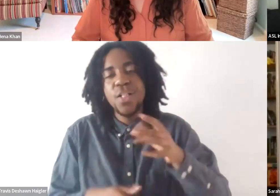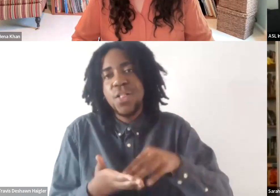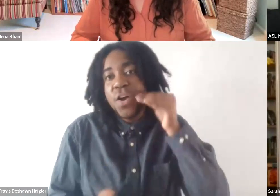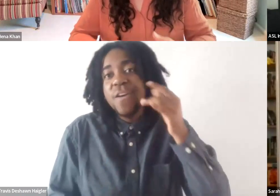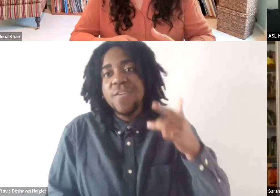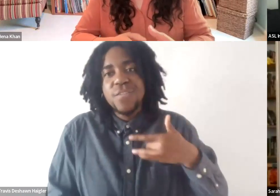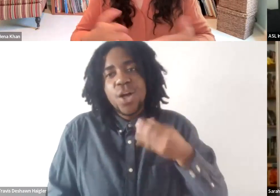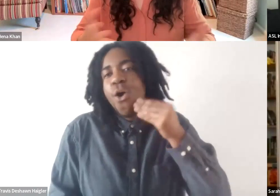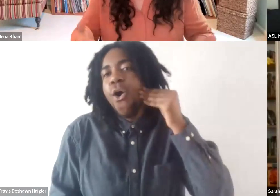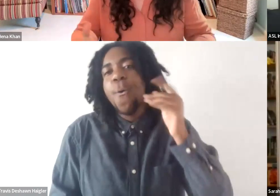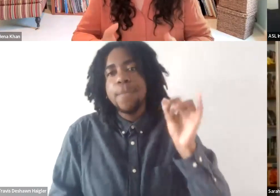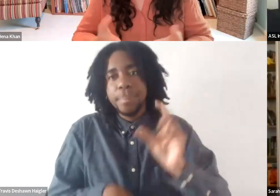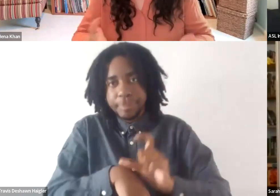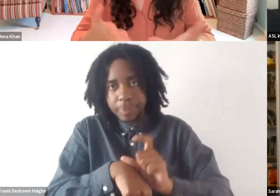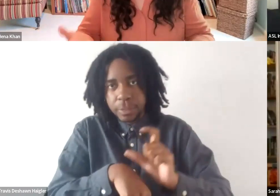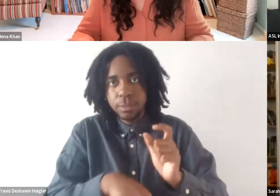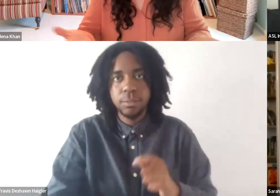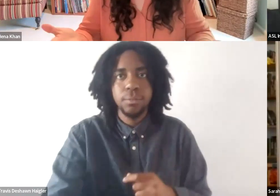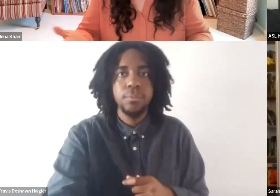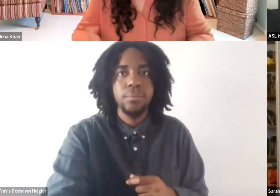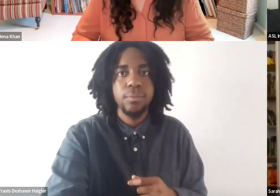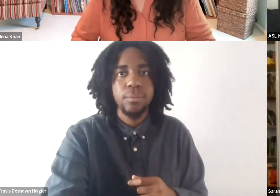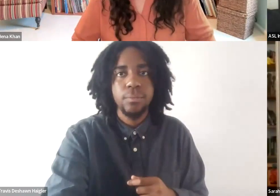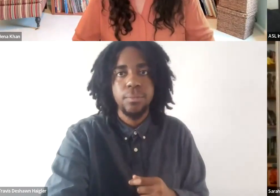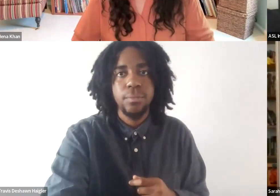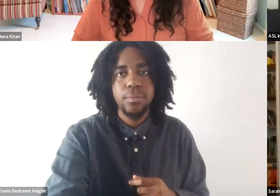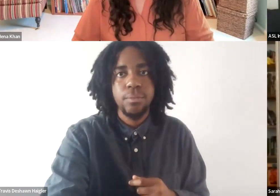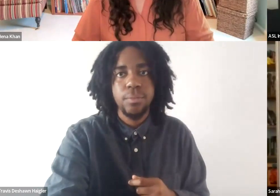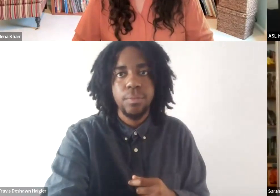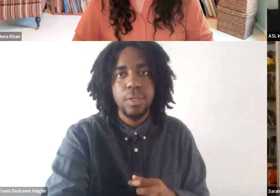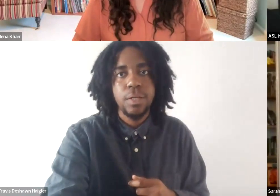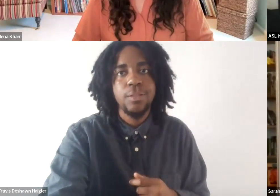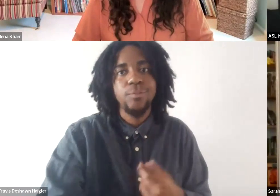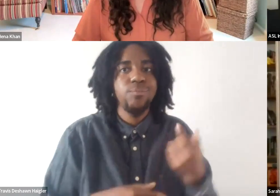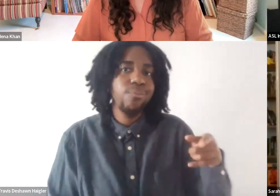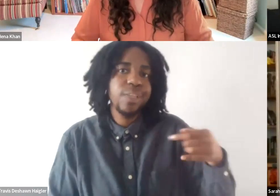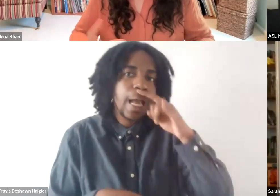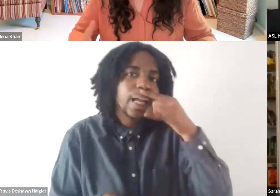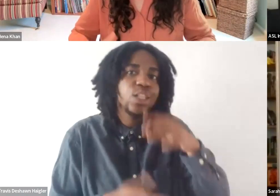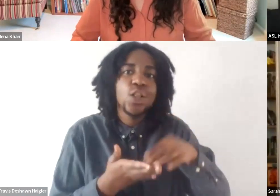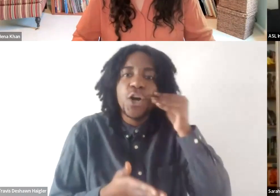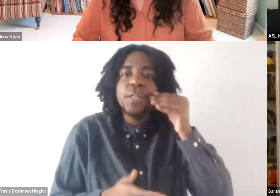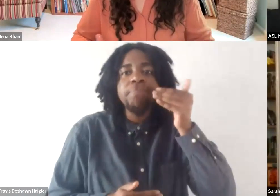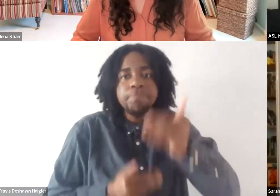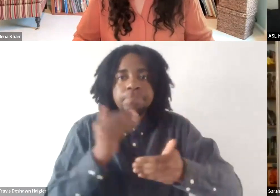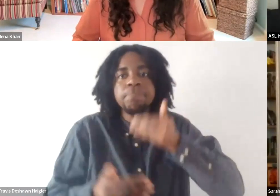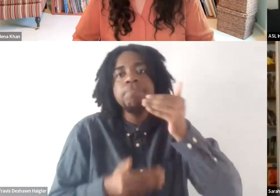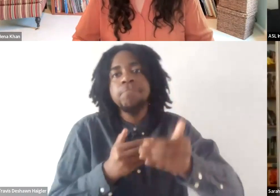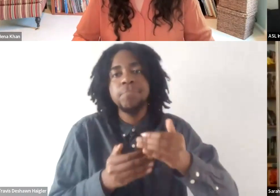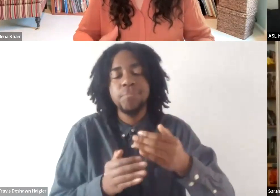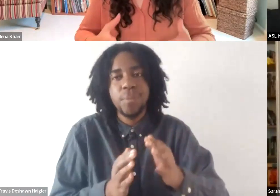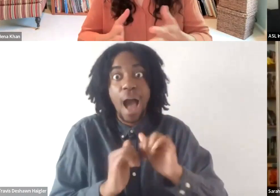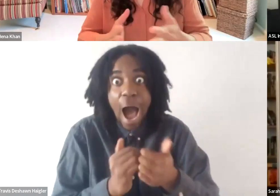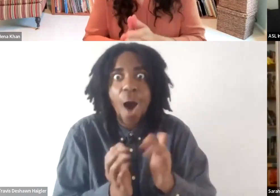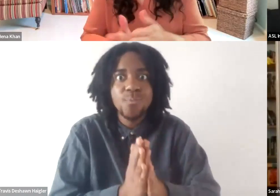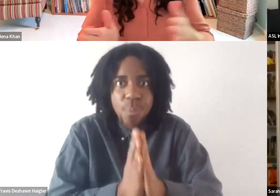And of course, becoming familiar with the actual steps of the prayer. And I personally know so many kids. I